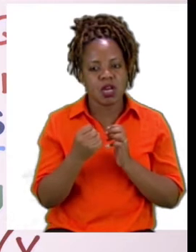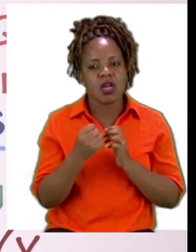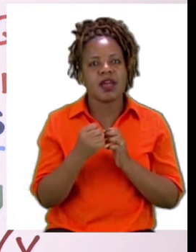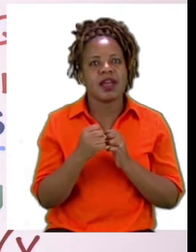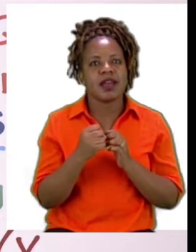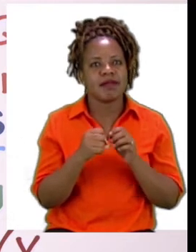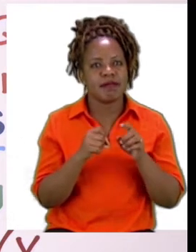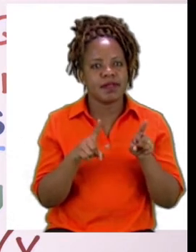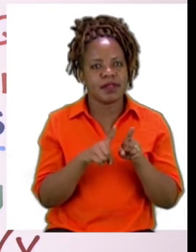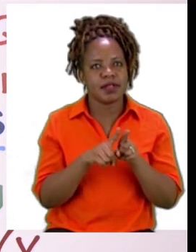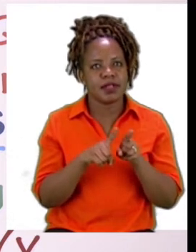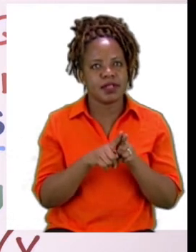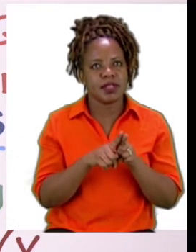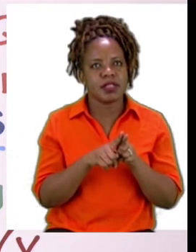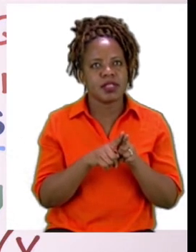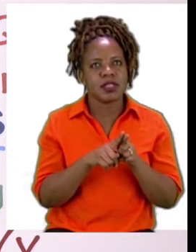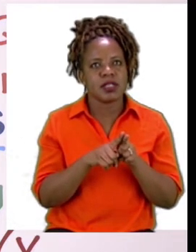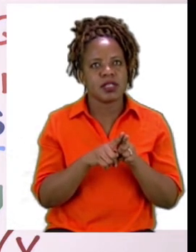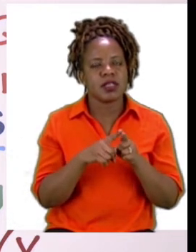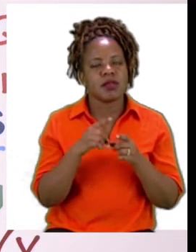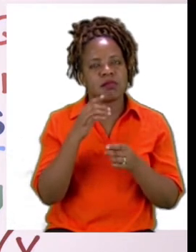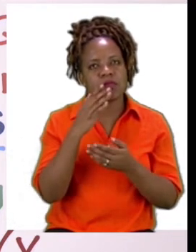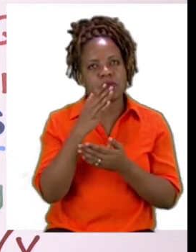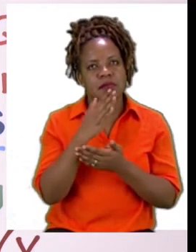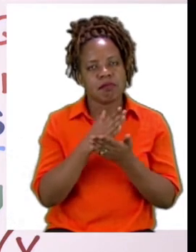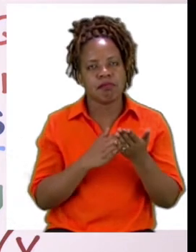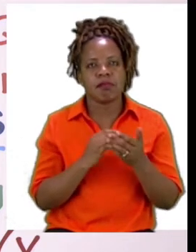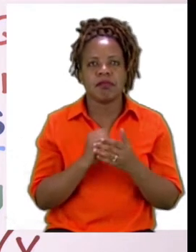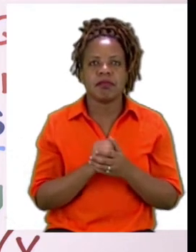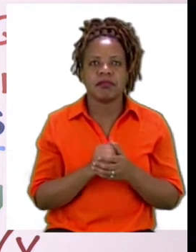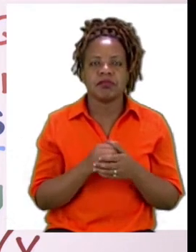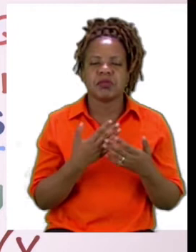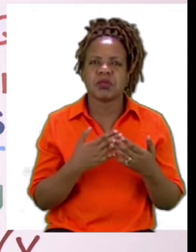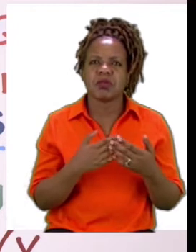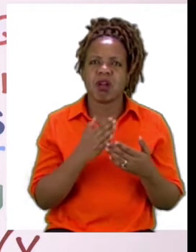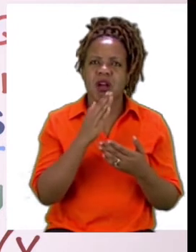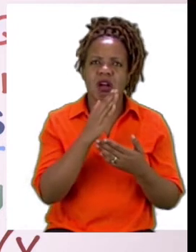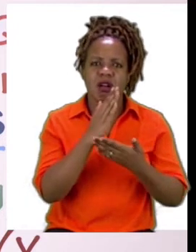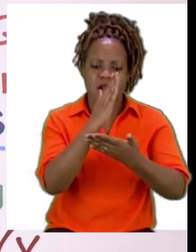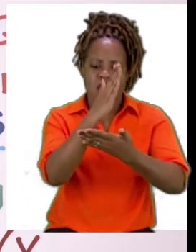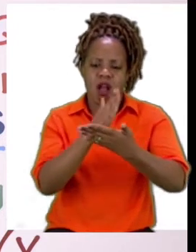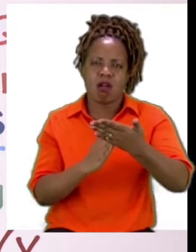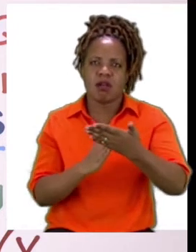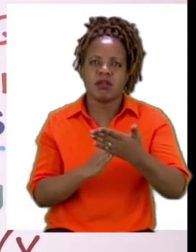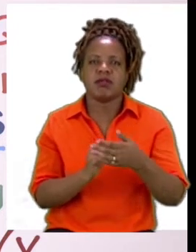how. If I were to make this circle into half with a line,